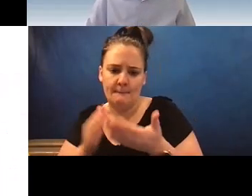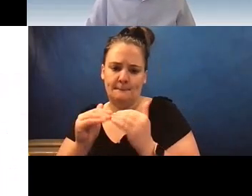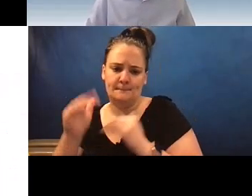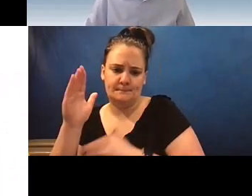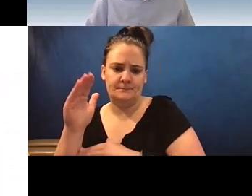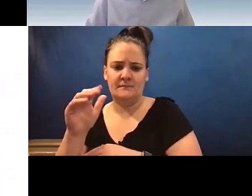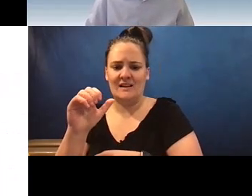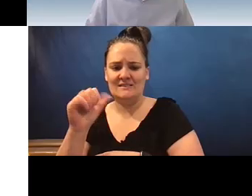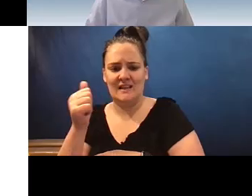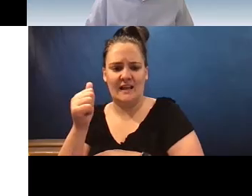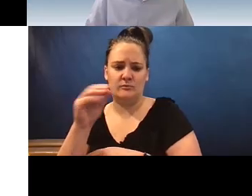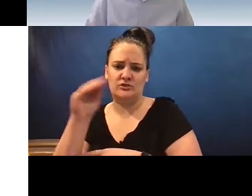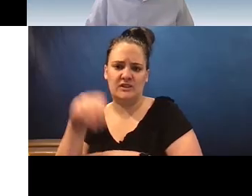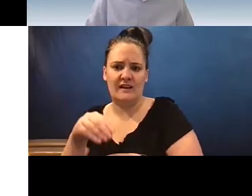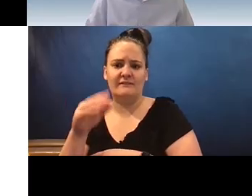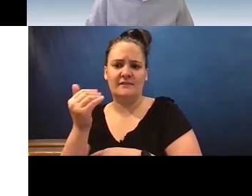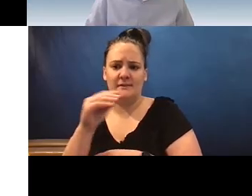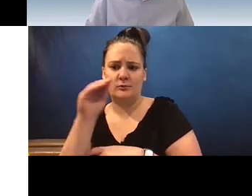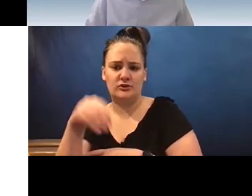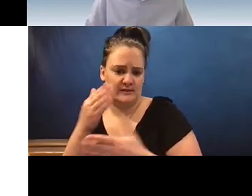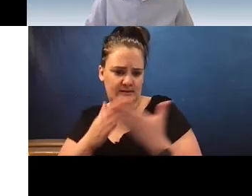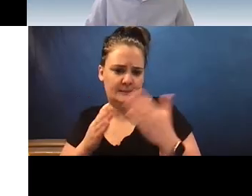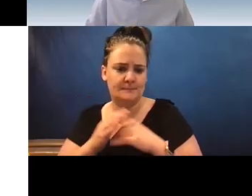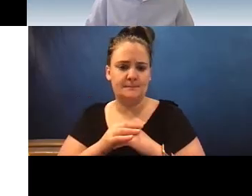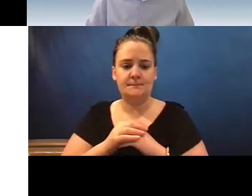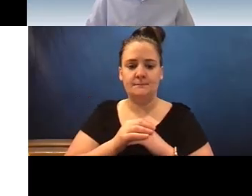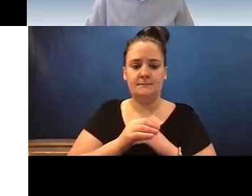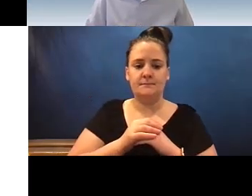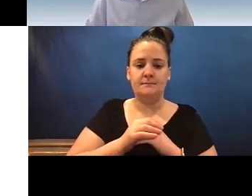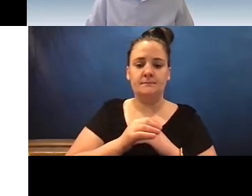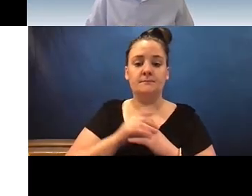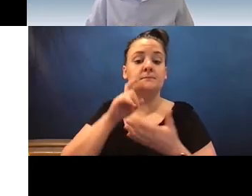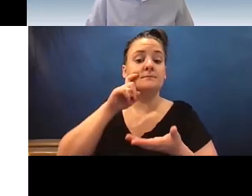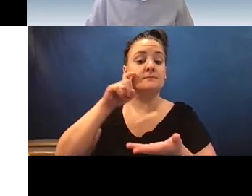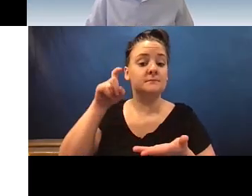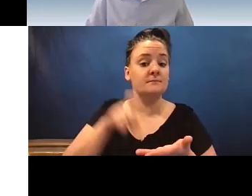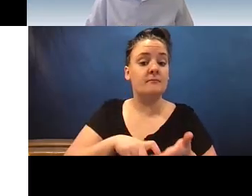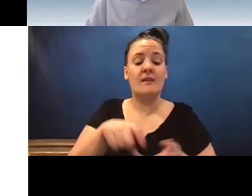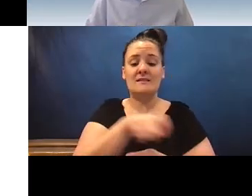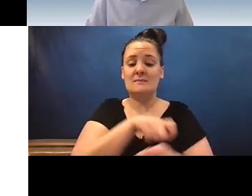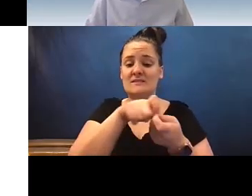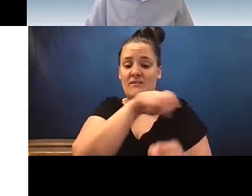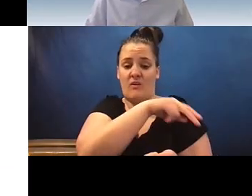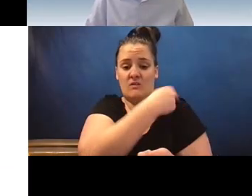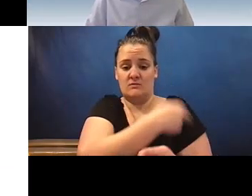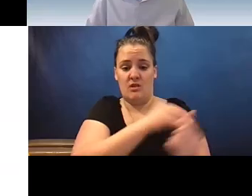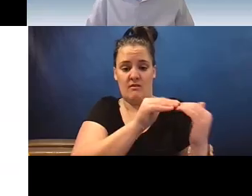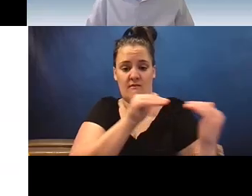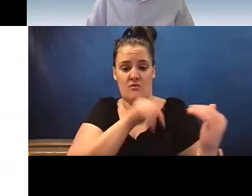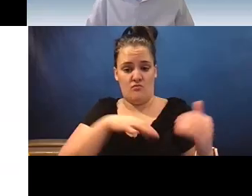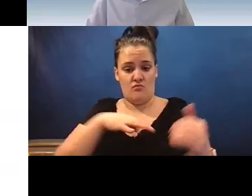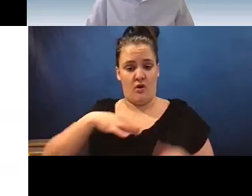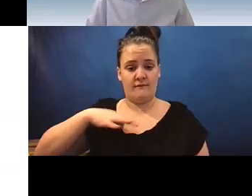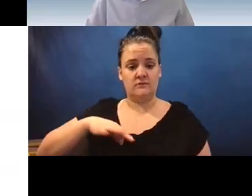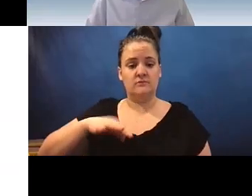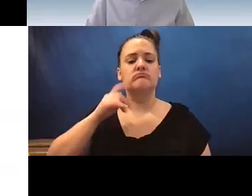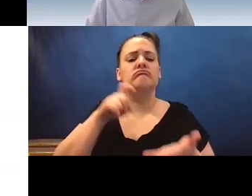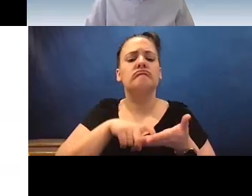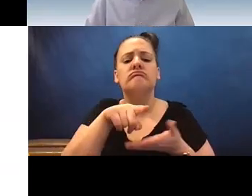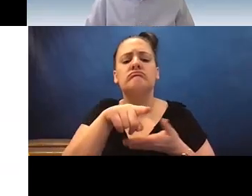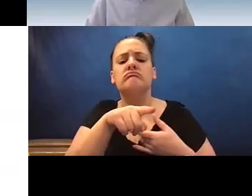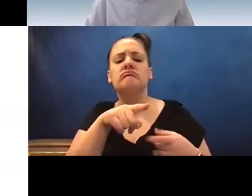Dropping down to the hospital-specific level of profits, we can take a closer look at hospitals in the state to see if we identify any trends or